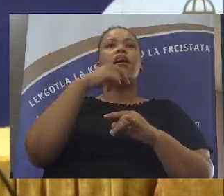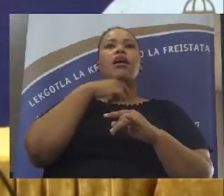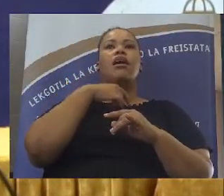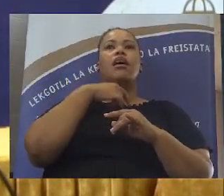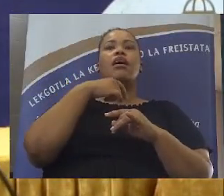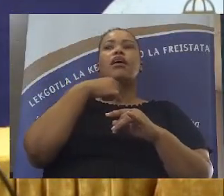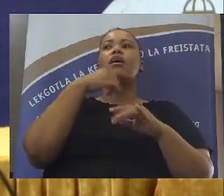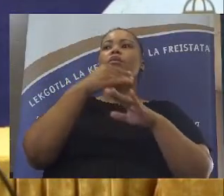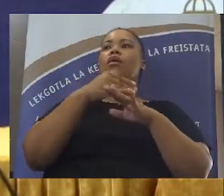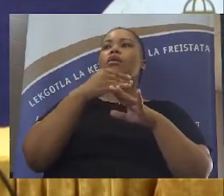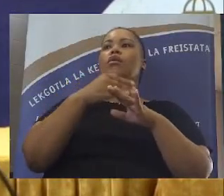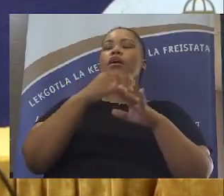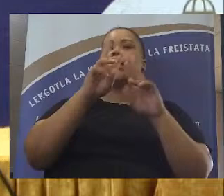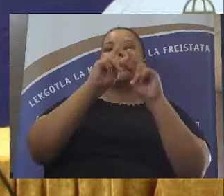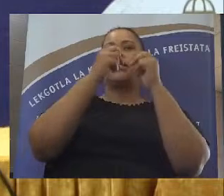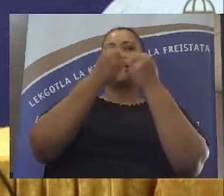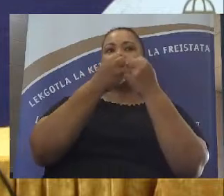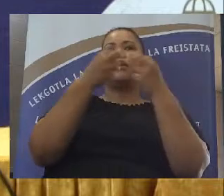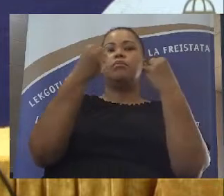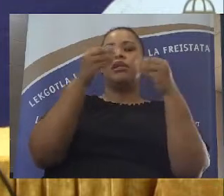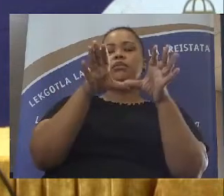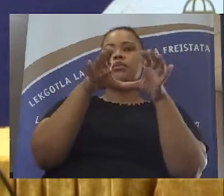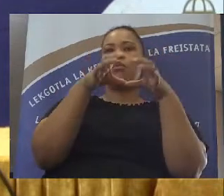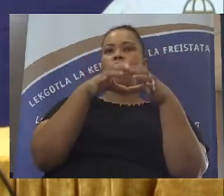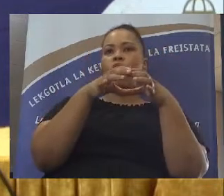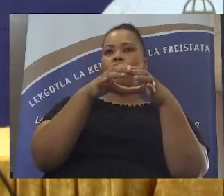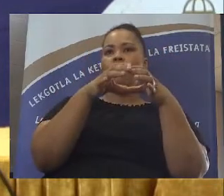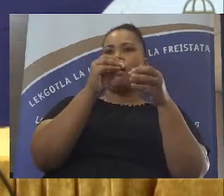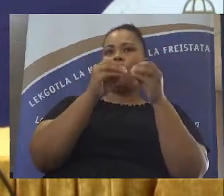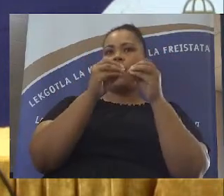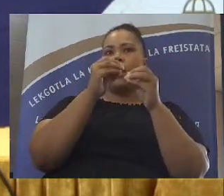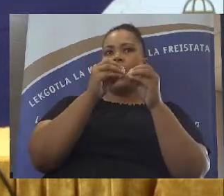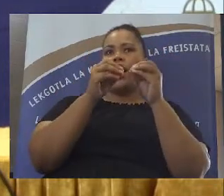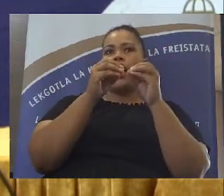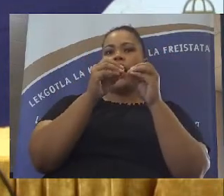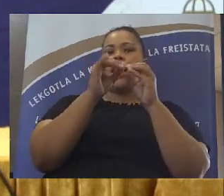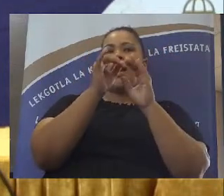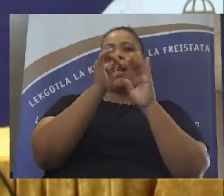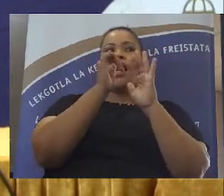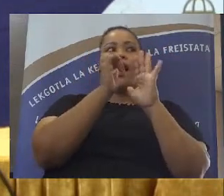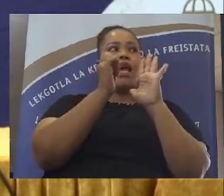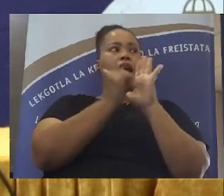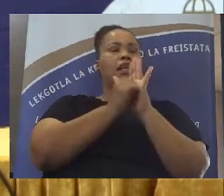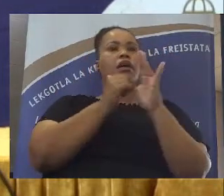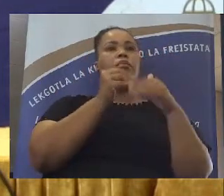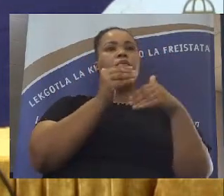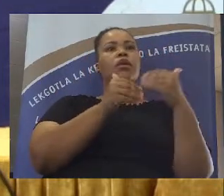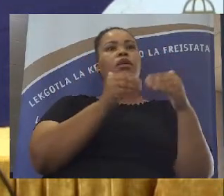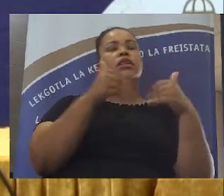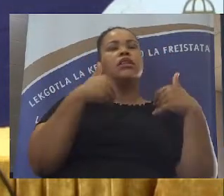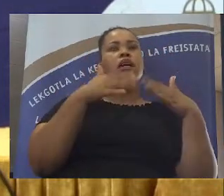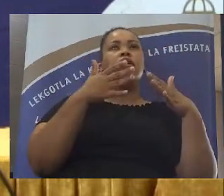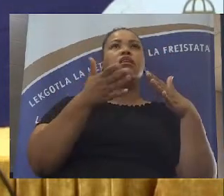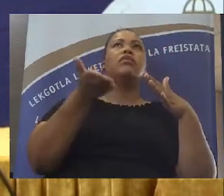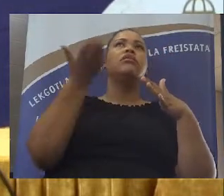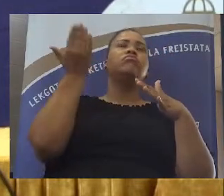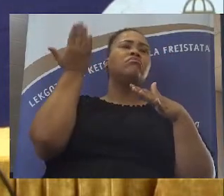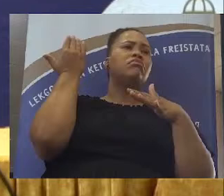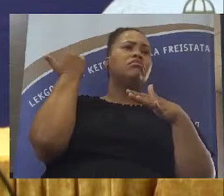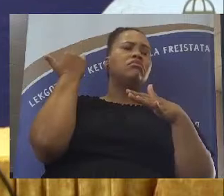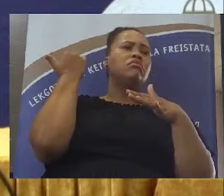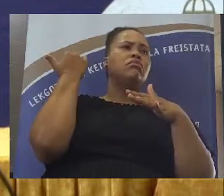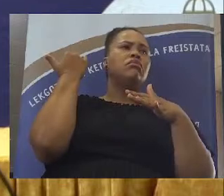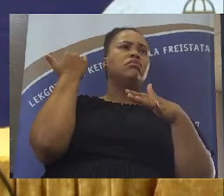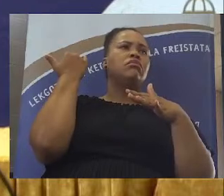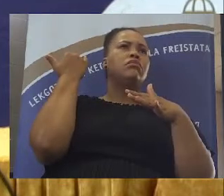amendment of this National Small Business Amendment Act. We've started the process long back, as